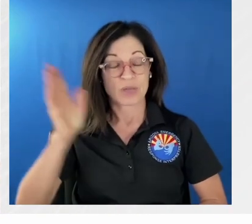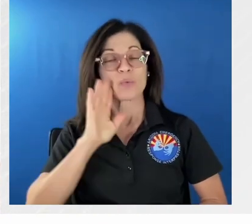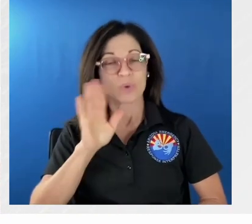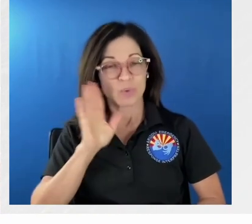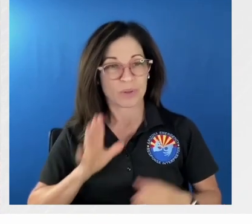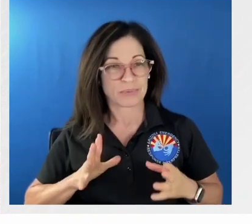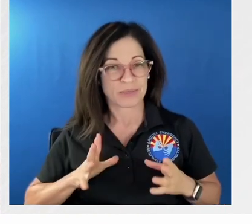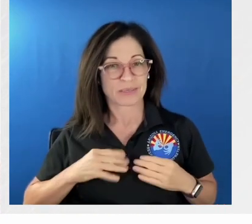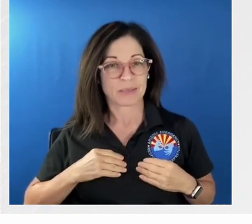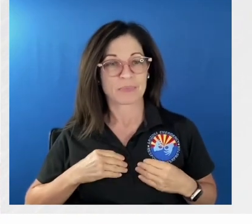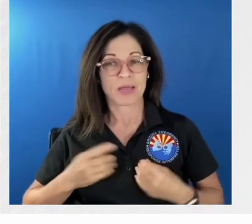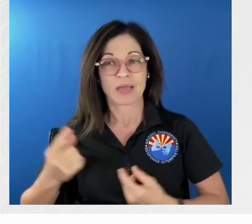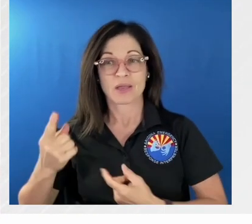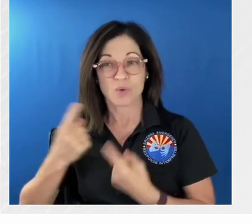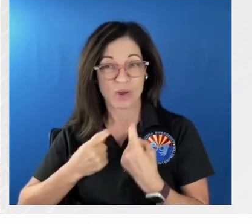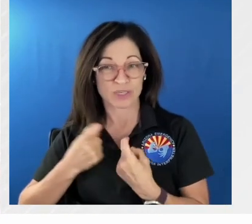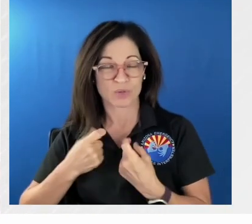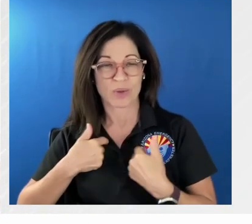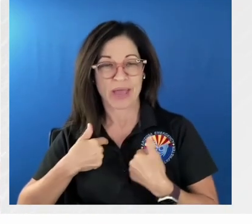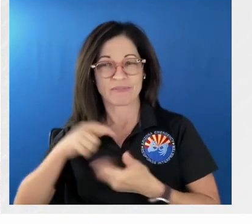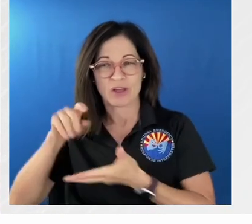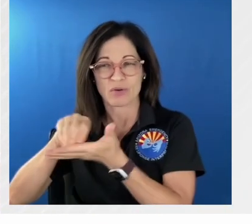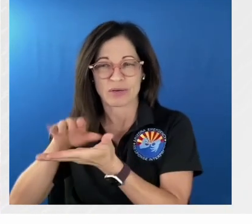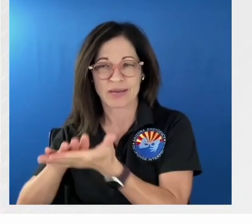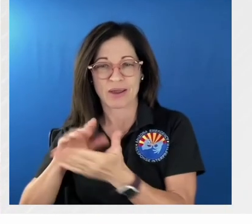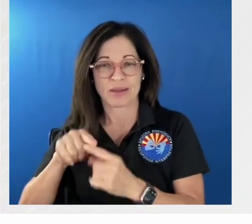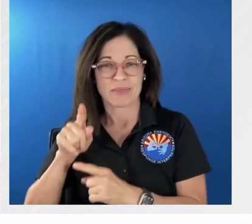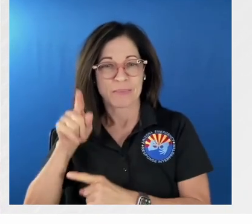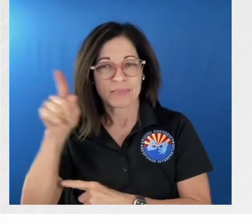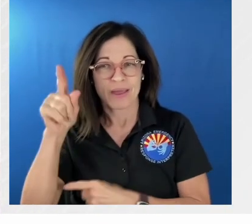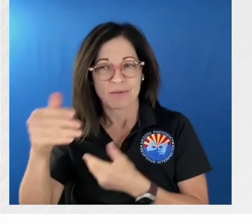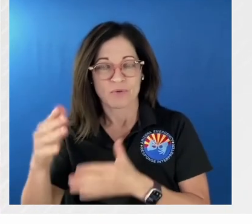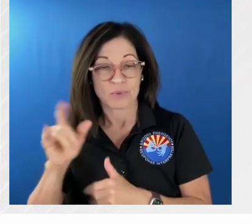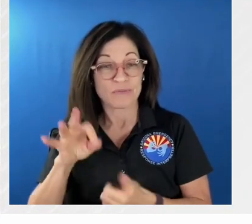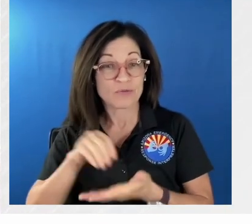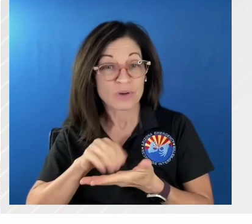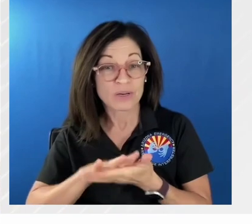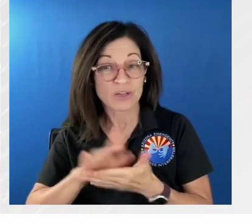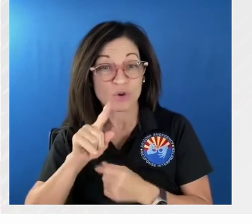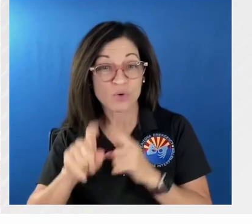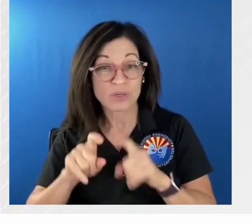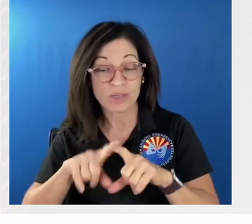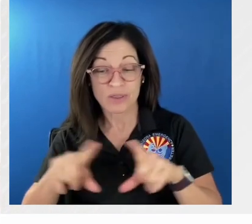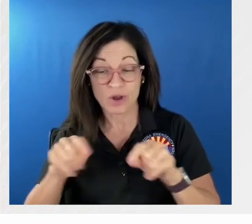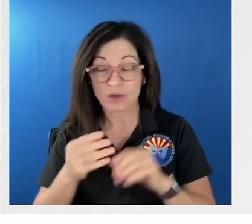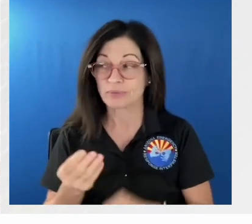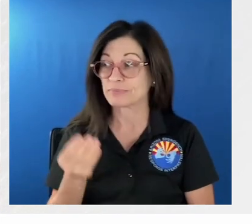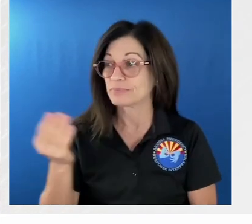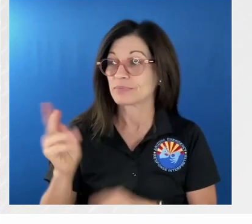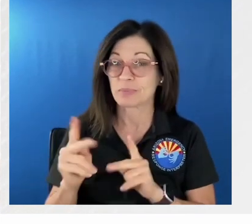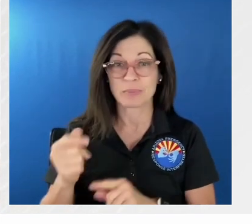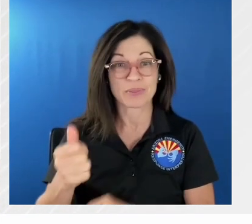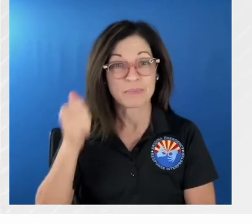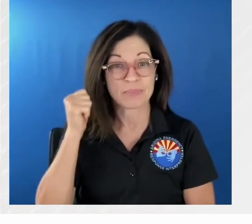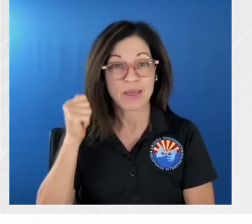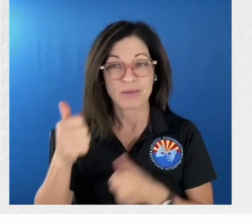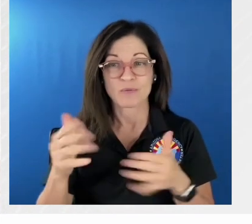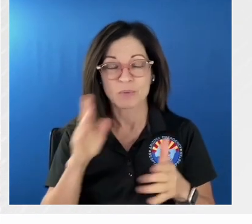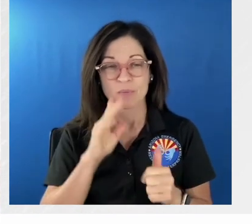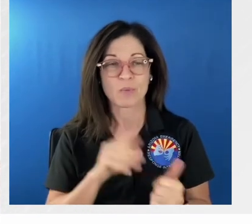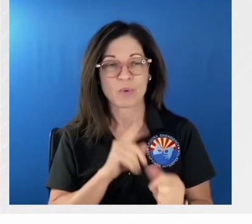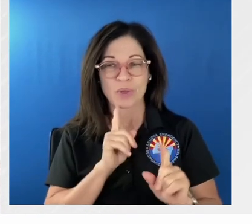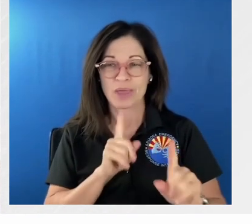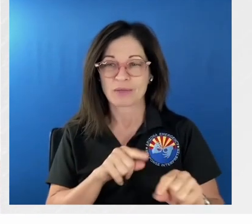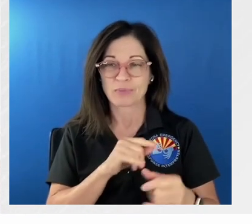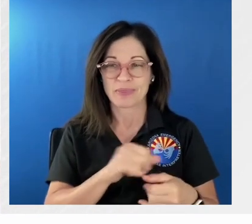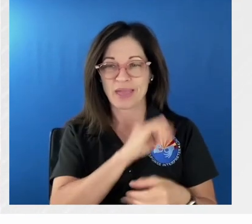the questions that were written in the back of the room so if you did write on your questions on cards please give those to the folks in the back of the room and we'll answer those at the end of the